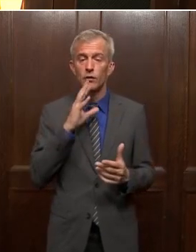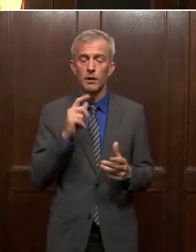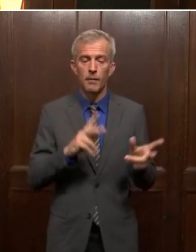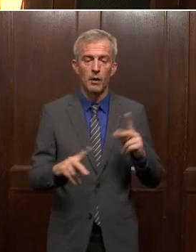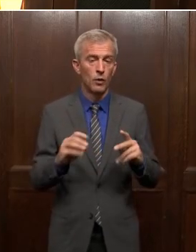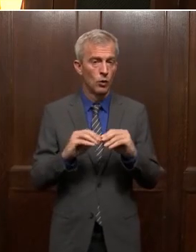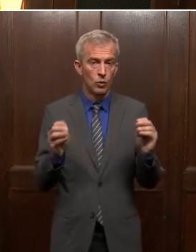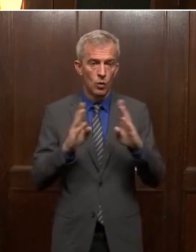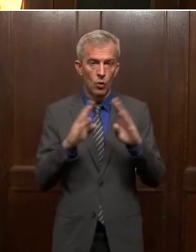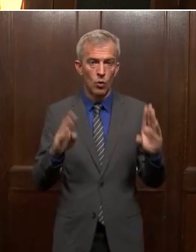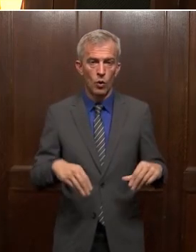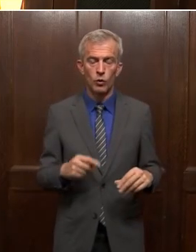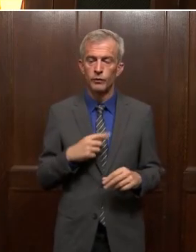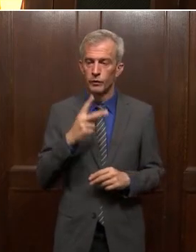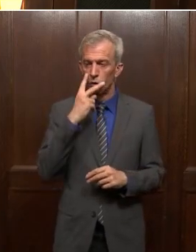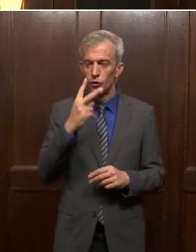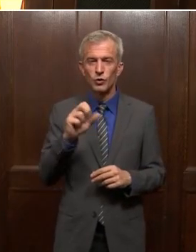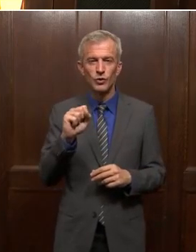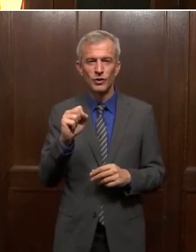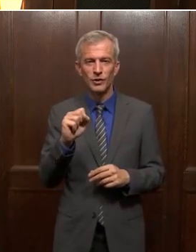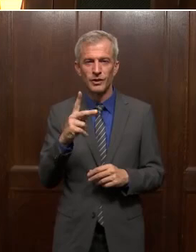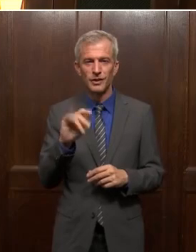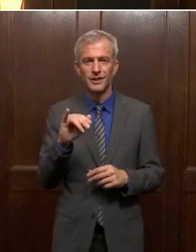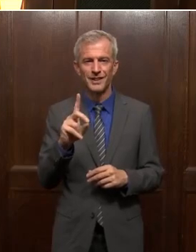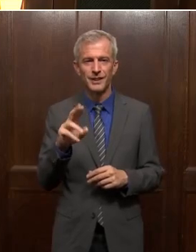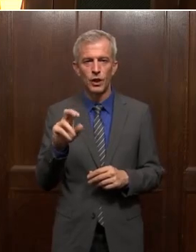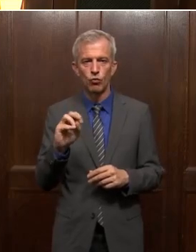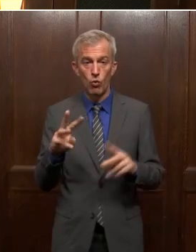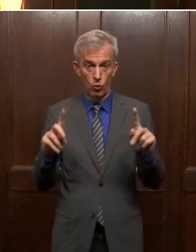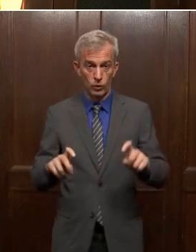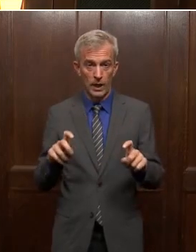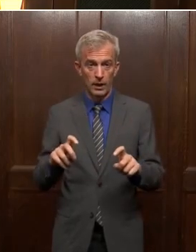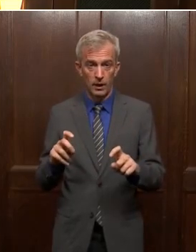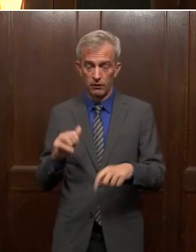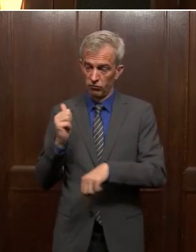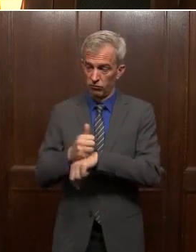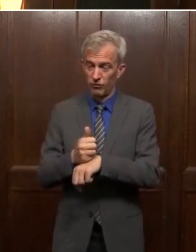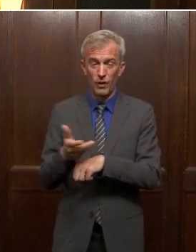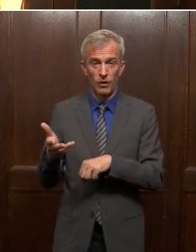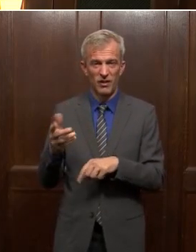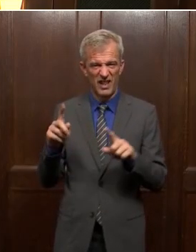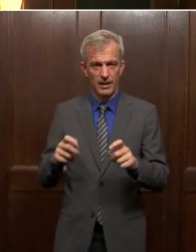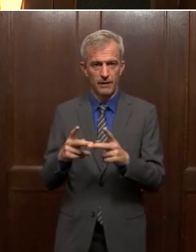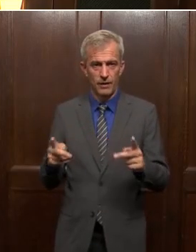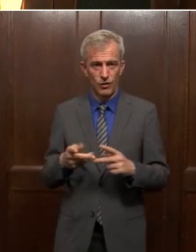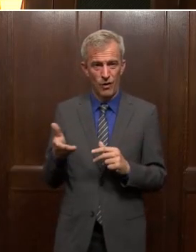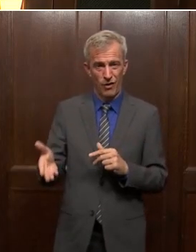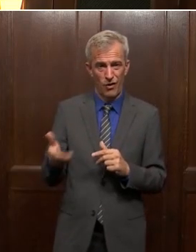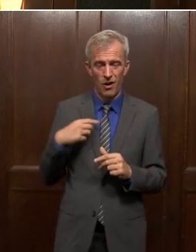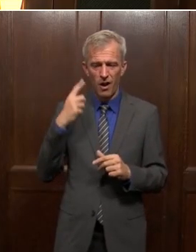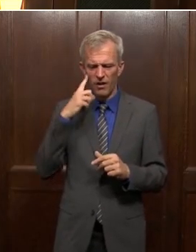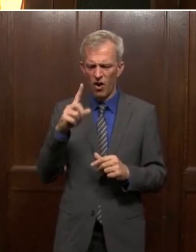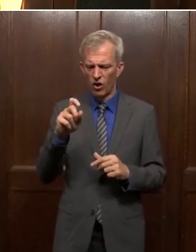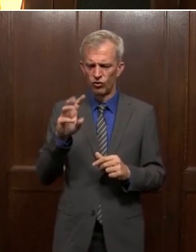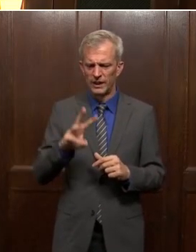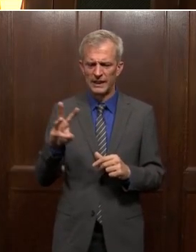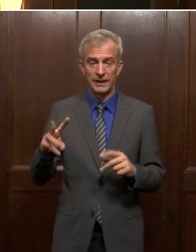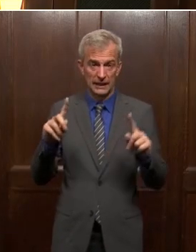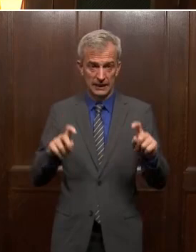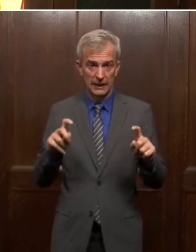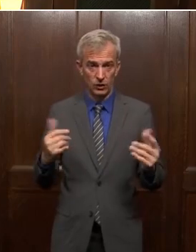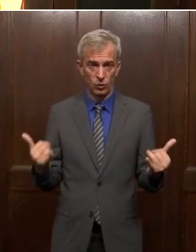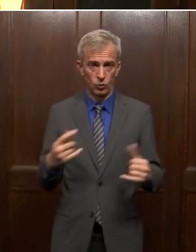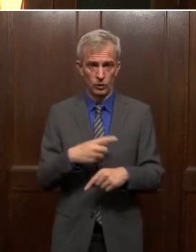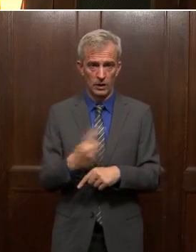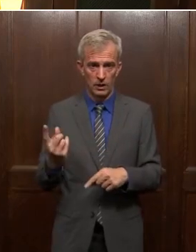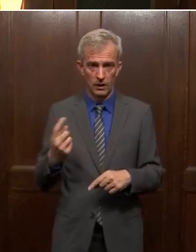folks might have seen, in Skid Row with Skid Row testing. We stood up a testing facility there today. I think there was 166 tests, if I'm not mistaken. Obviously, we